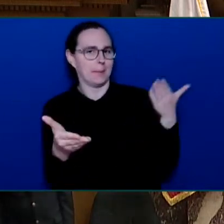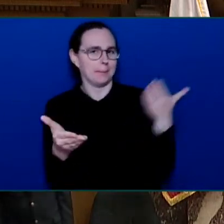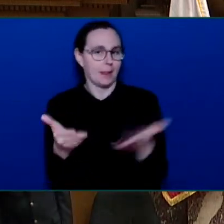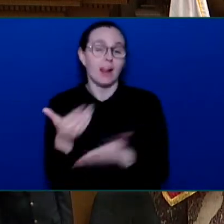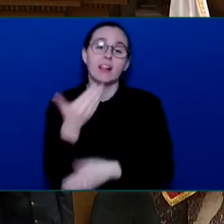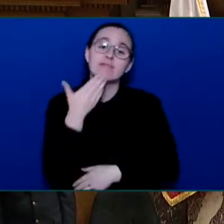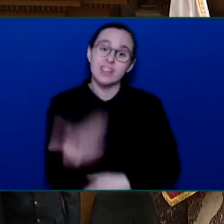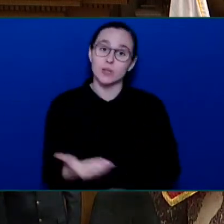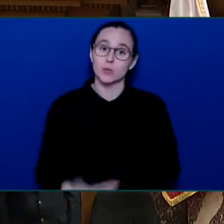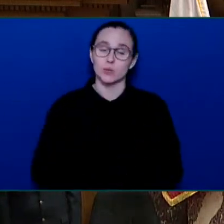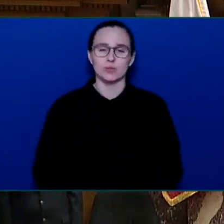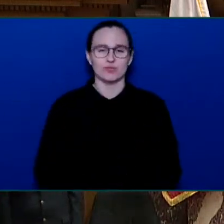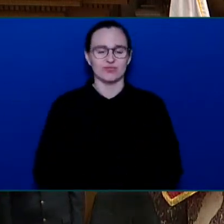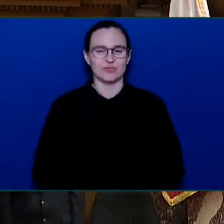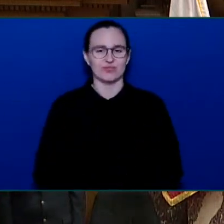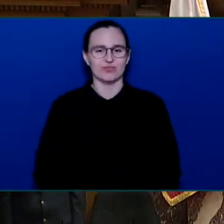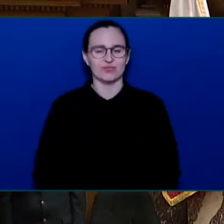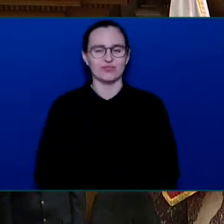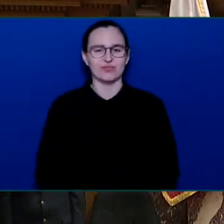Madam Clerk.